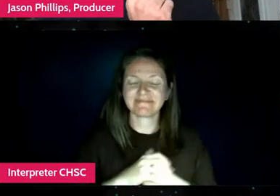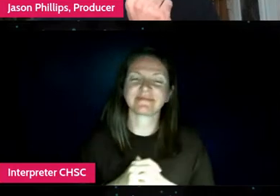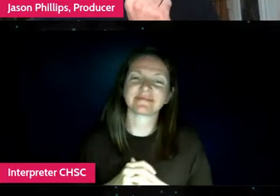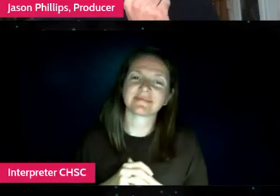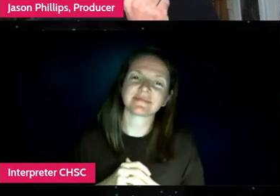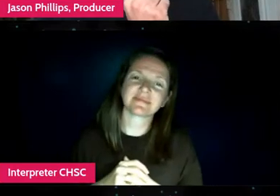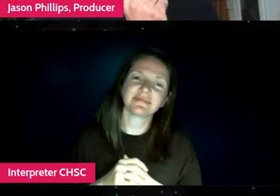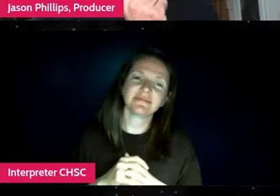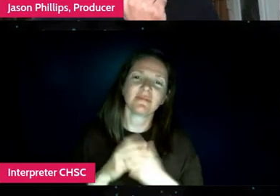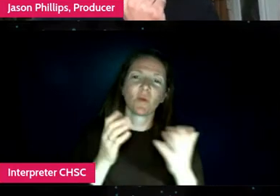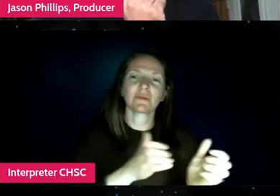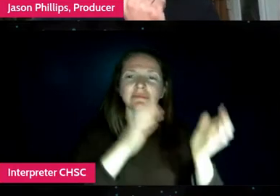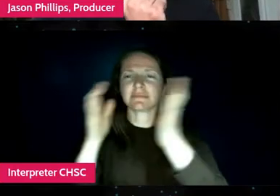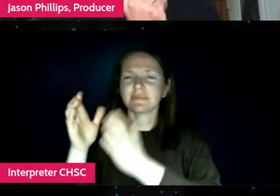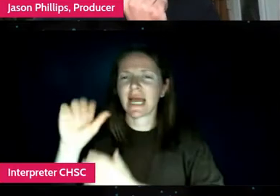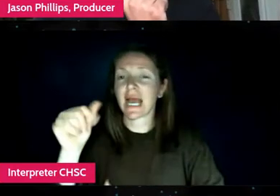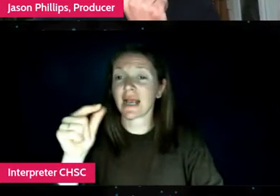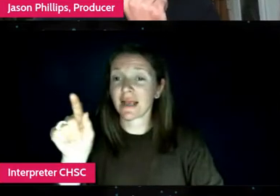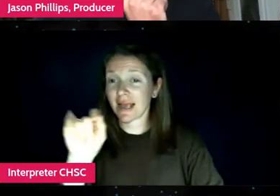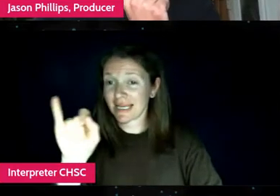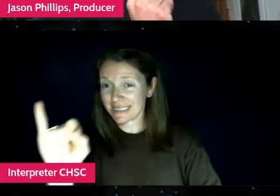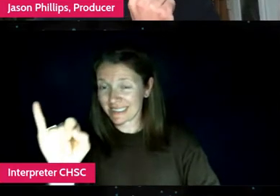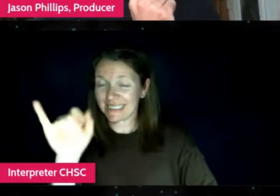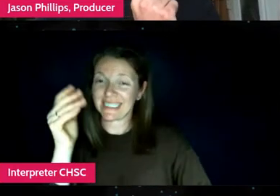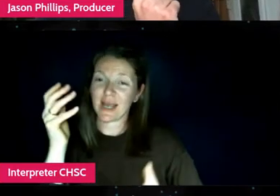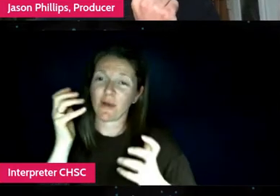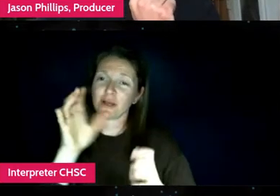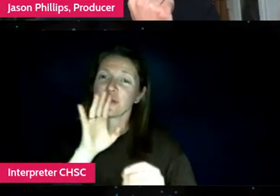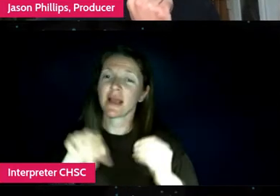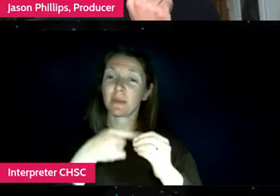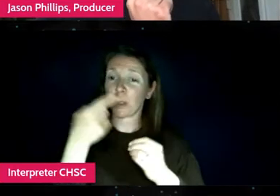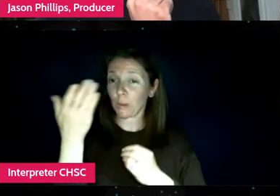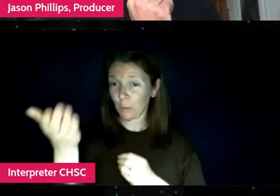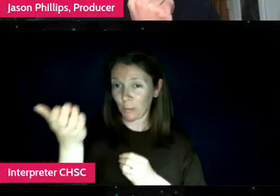to Agazi and talk about you as director.